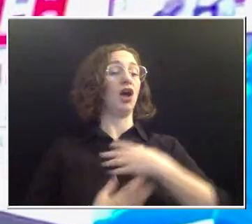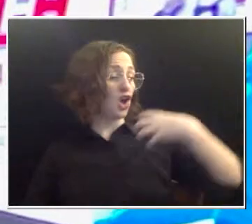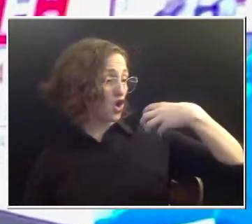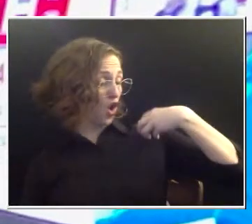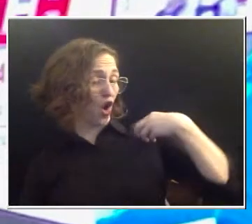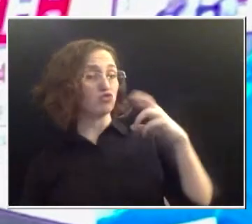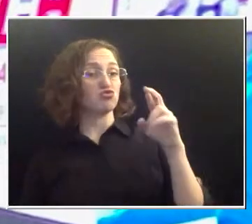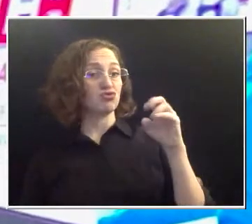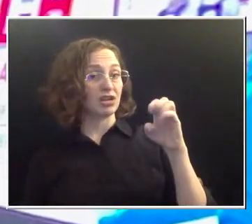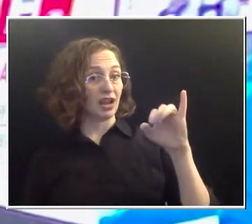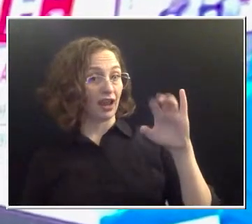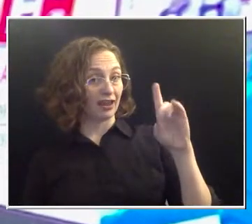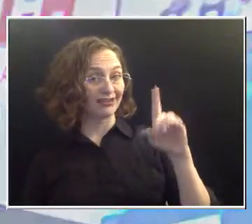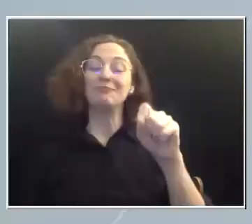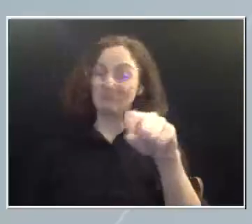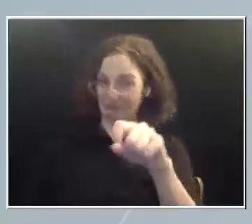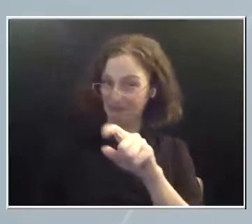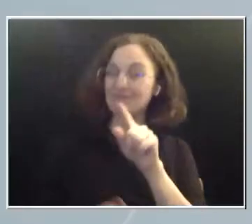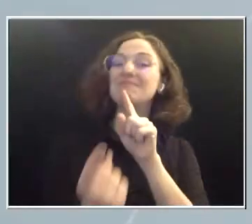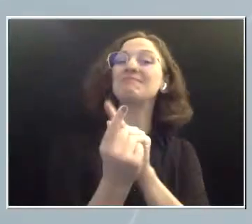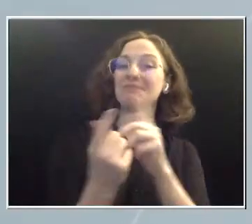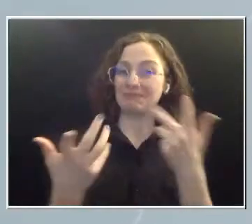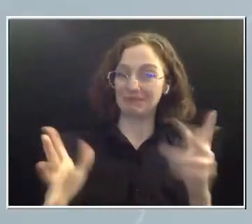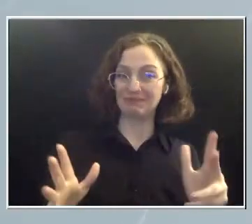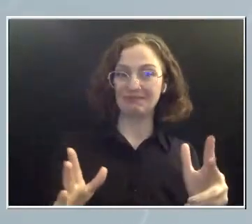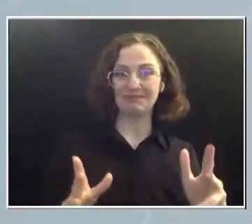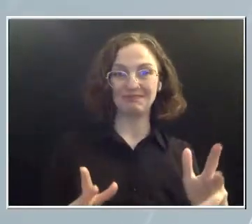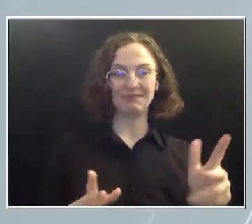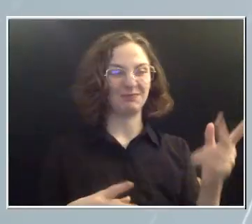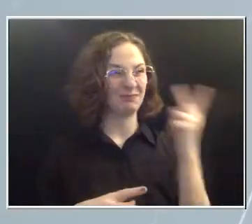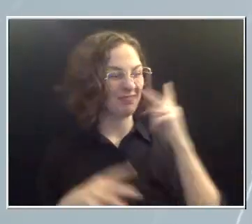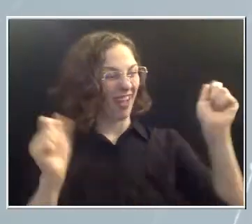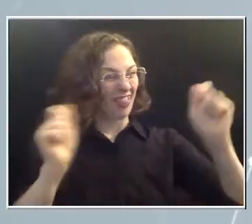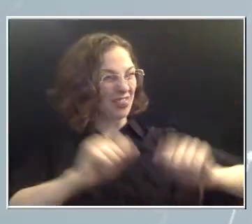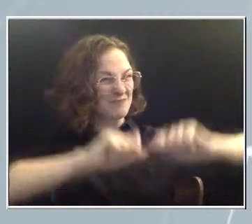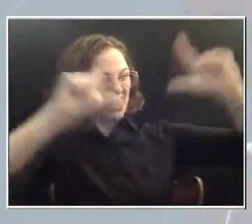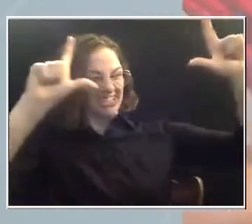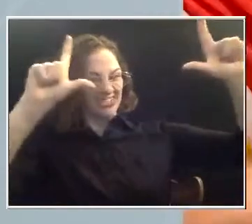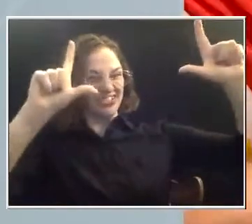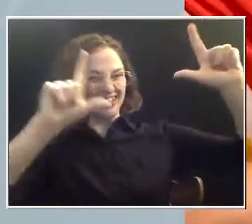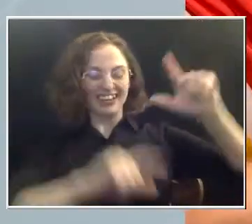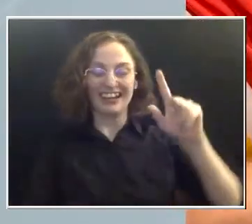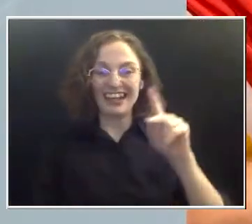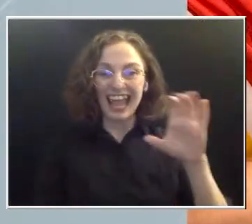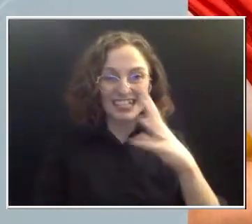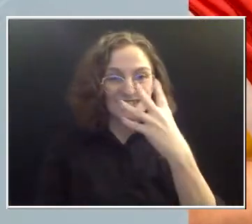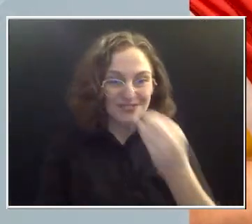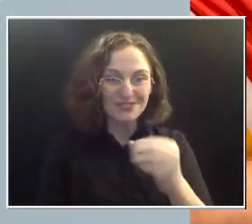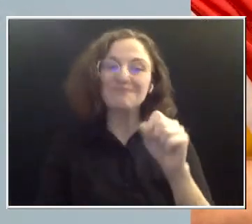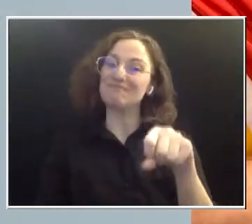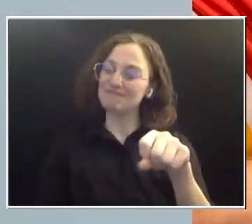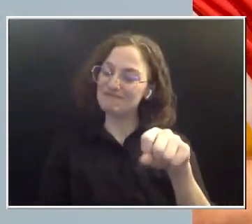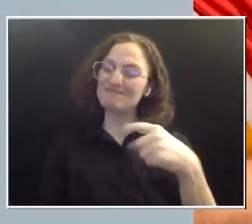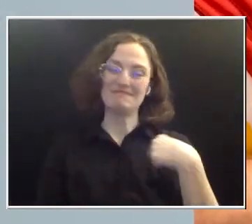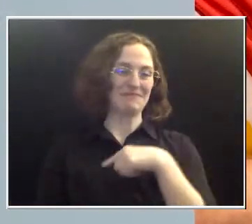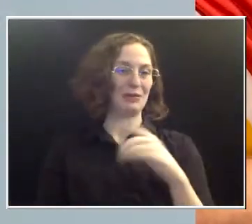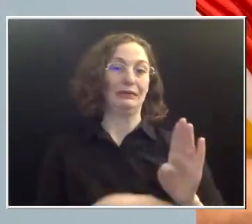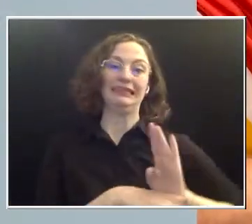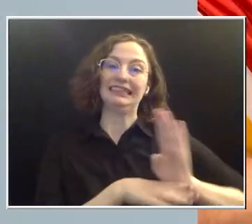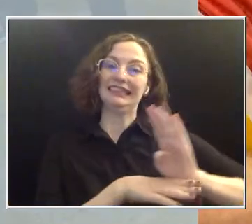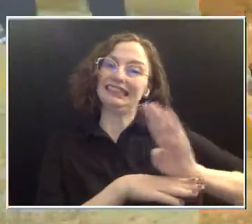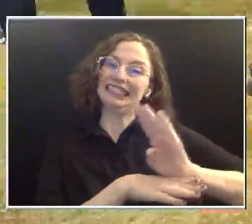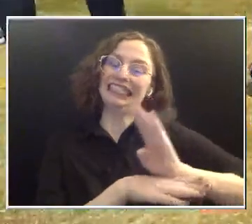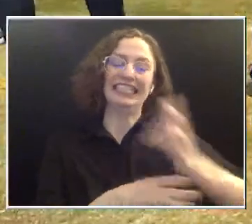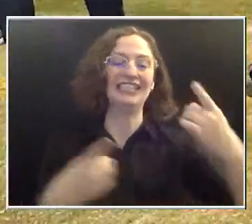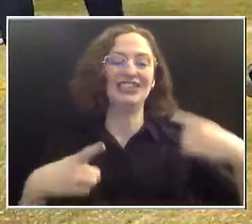meet Coach Reed. That was awesome. Up on the big screen. Yep, we were. Casey Wolf. We were very busy during the game. We got to do the